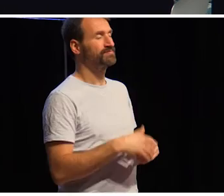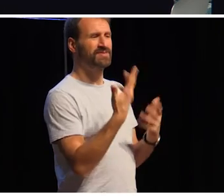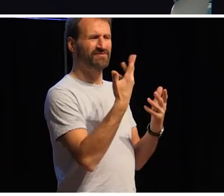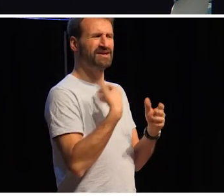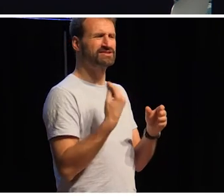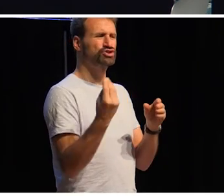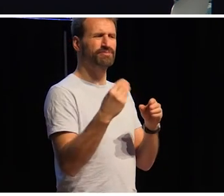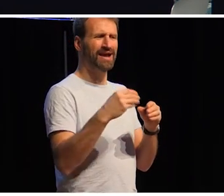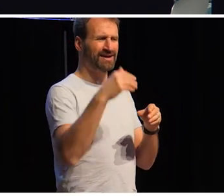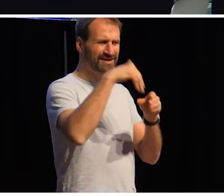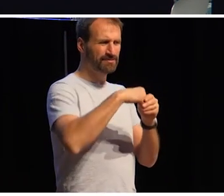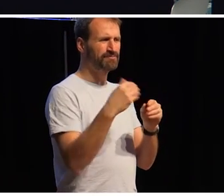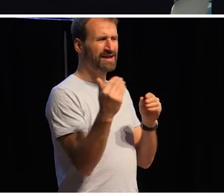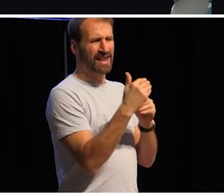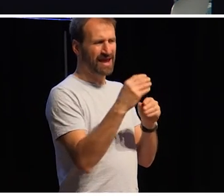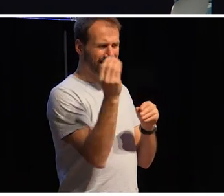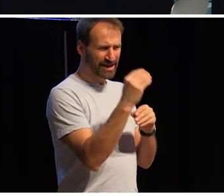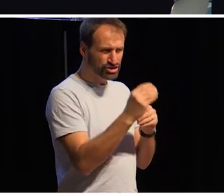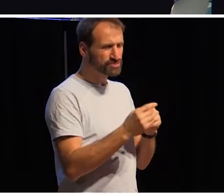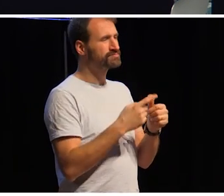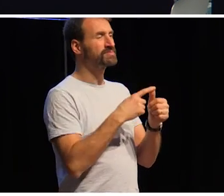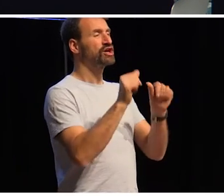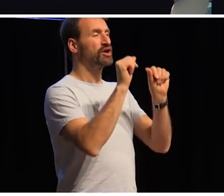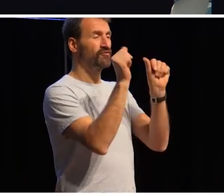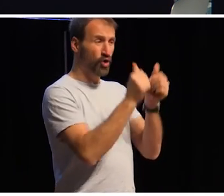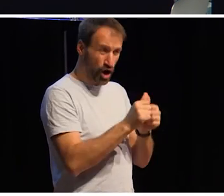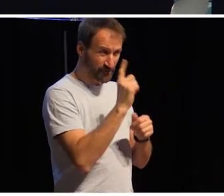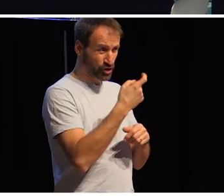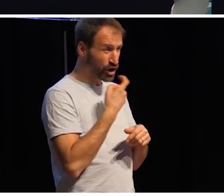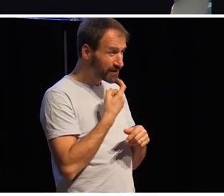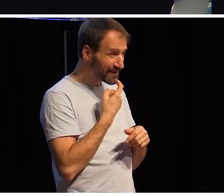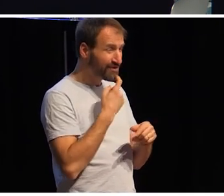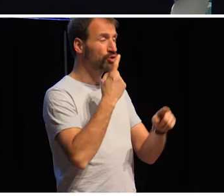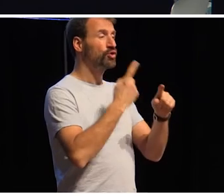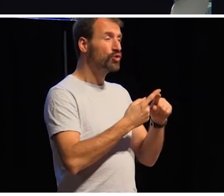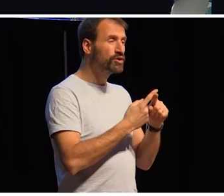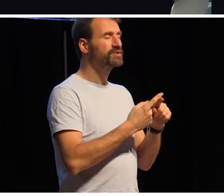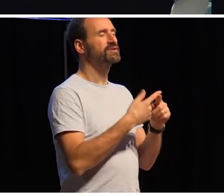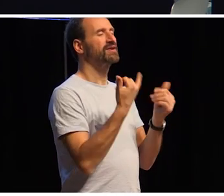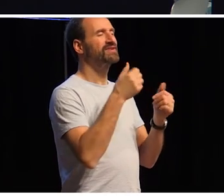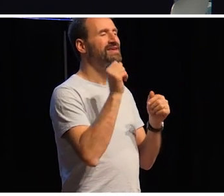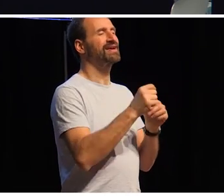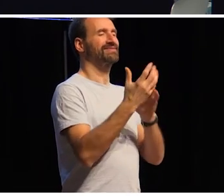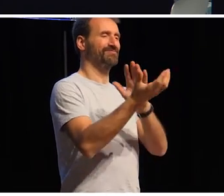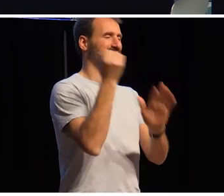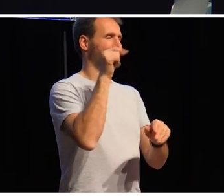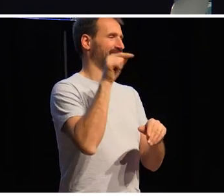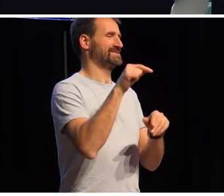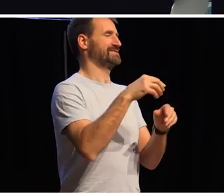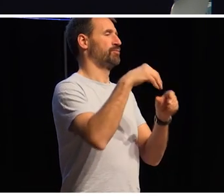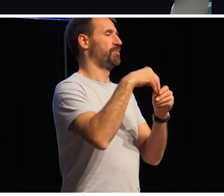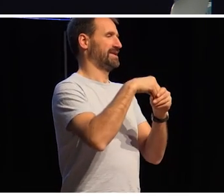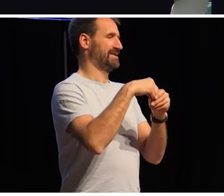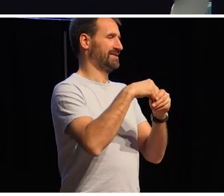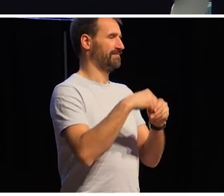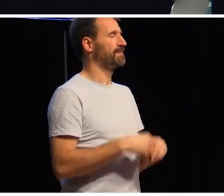an object and with it a shortcut or a fast path on how to actually get the property. And I keep saying shape